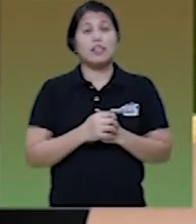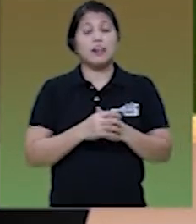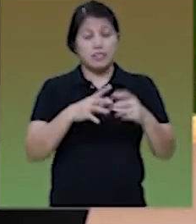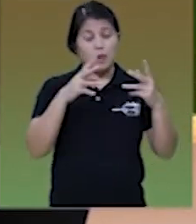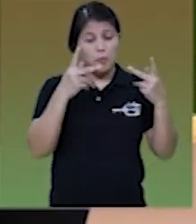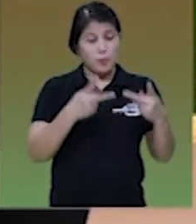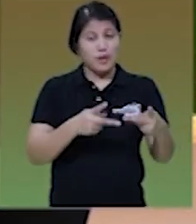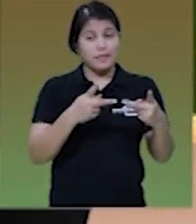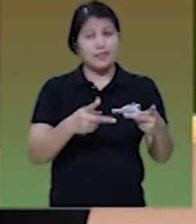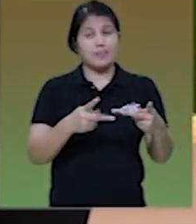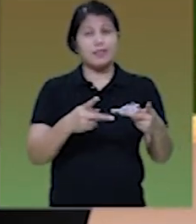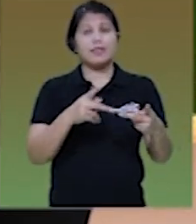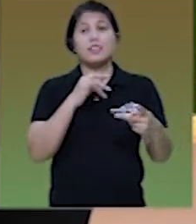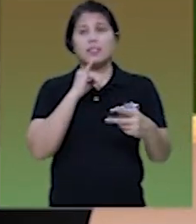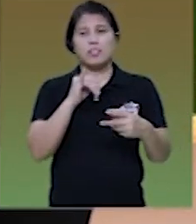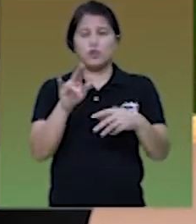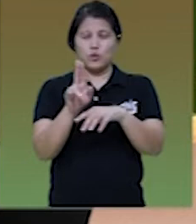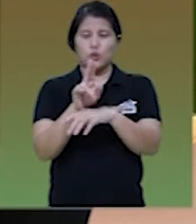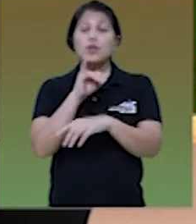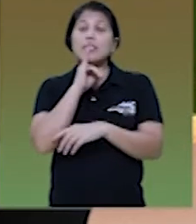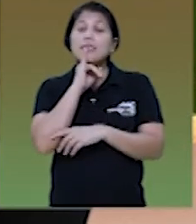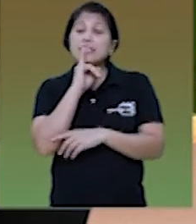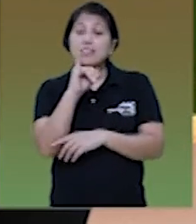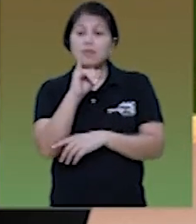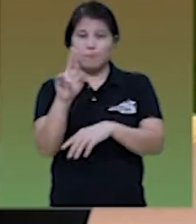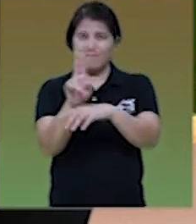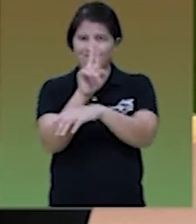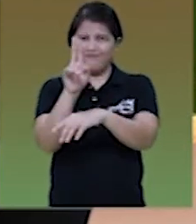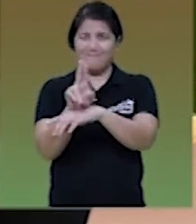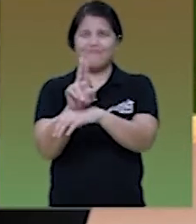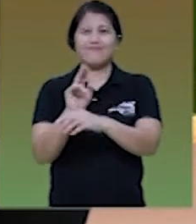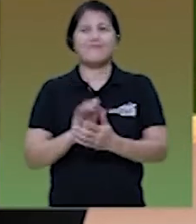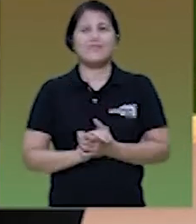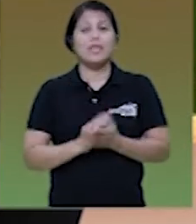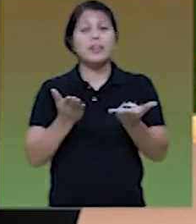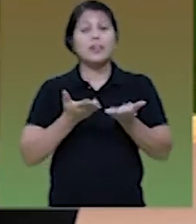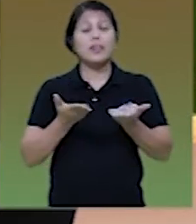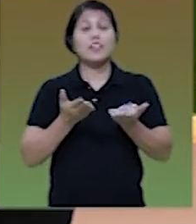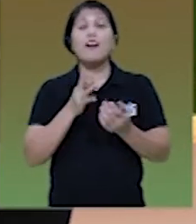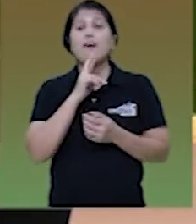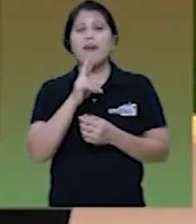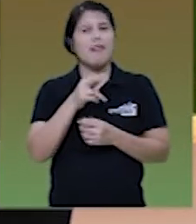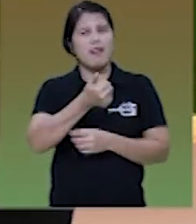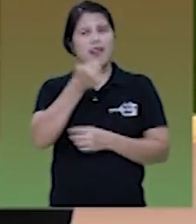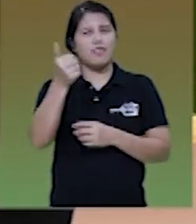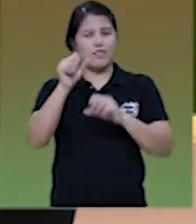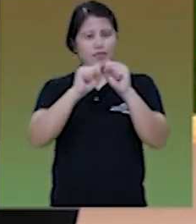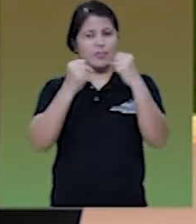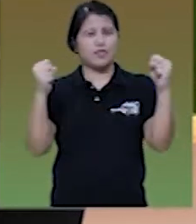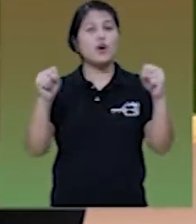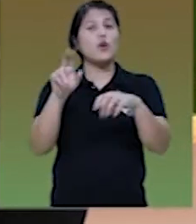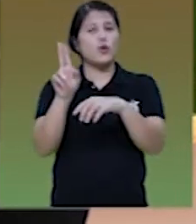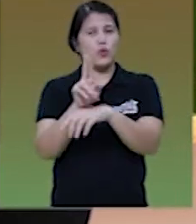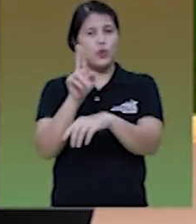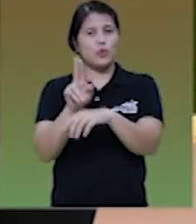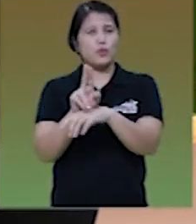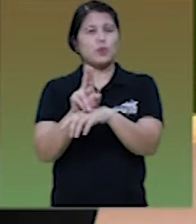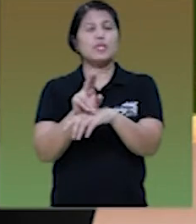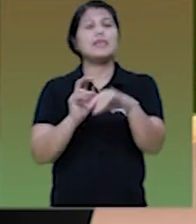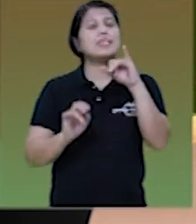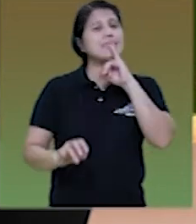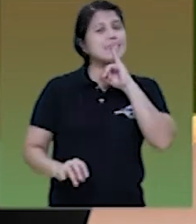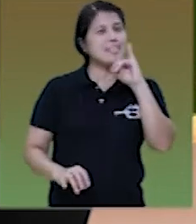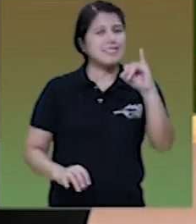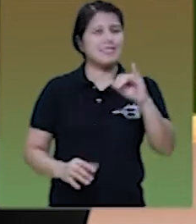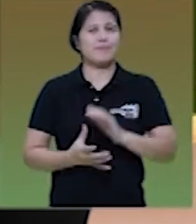present is used. Here are other sentences that use